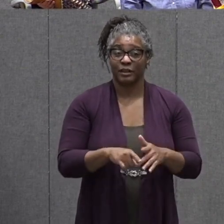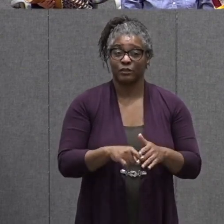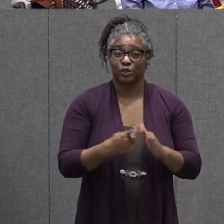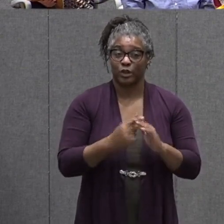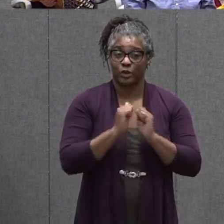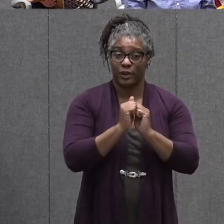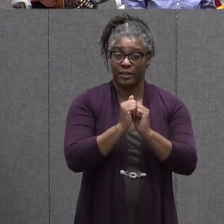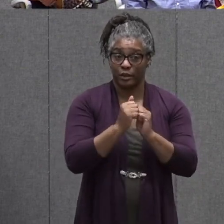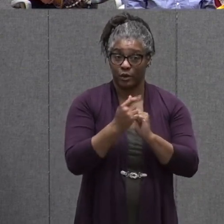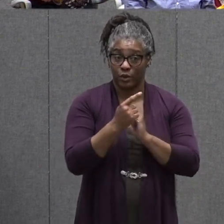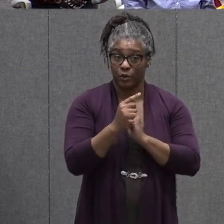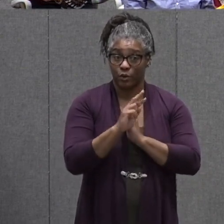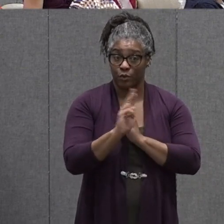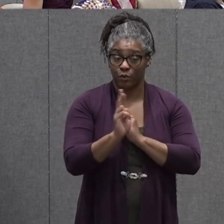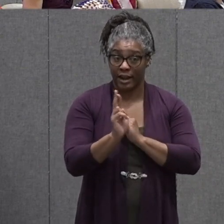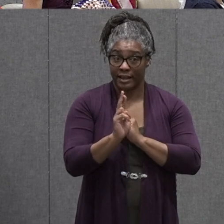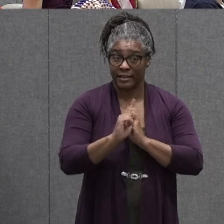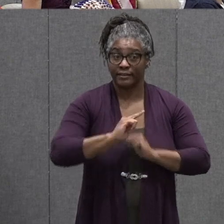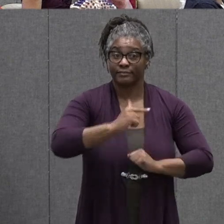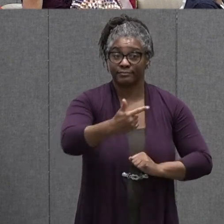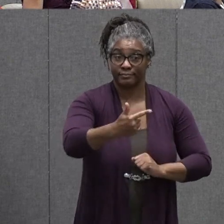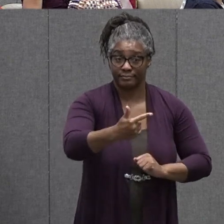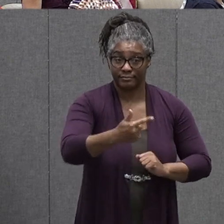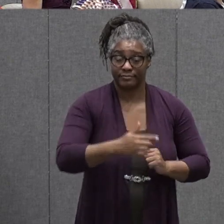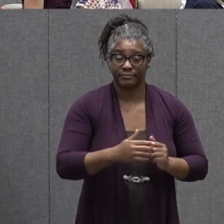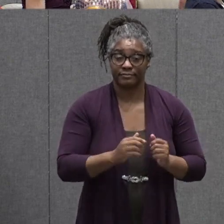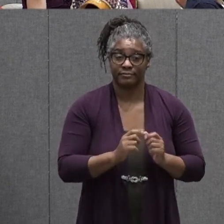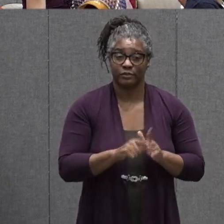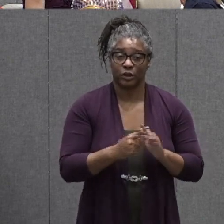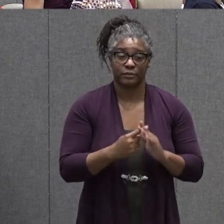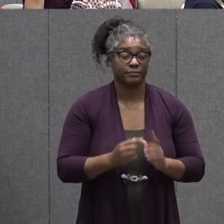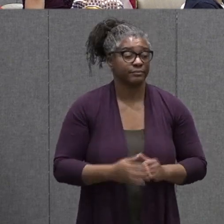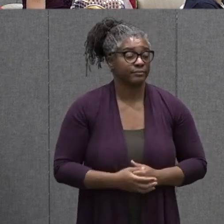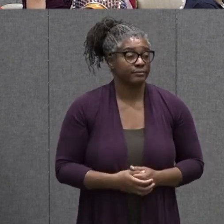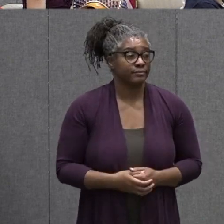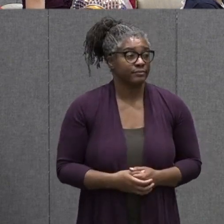2, ready, and go.